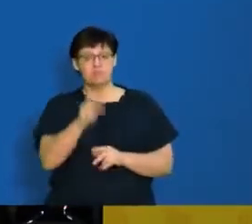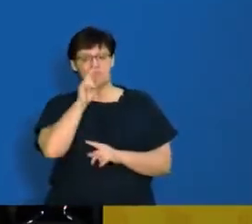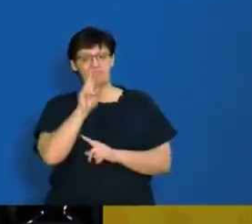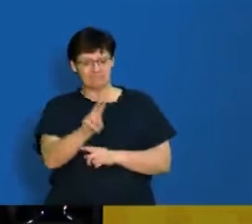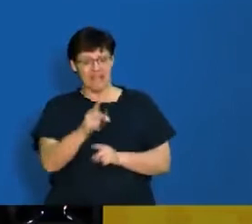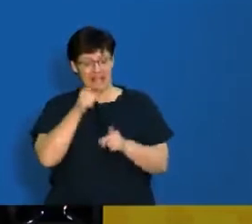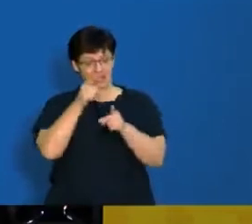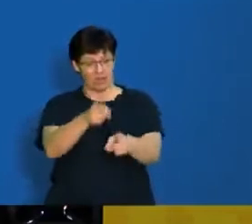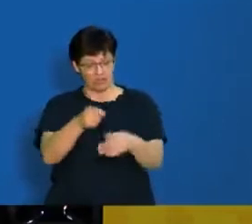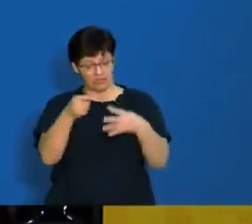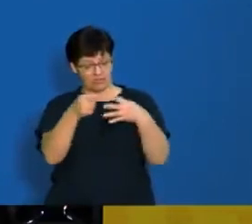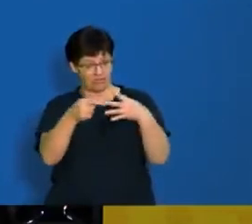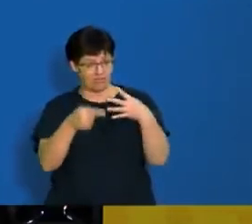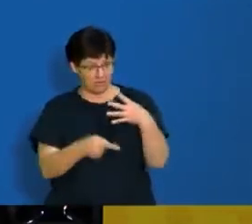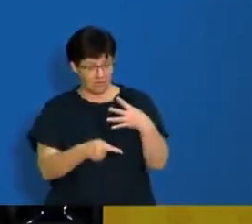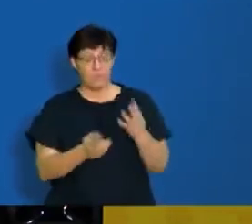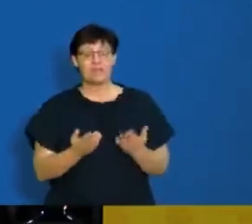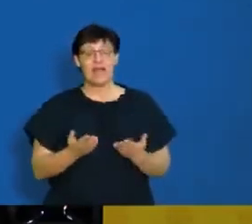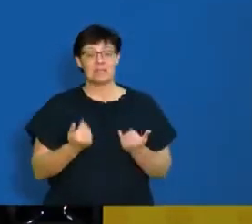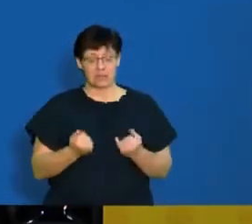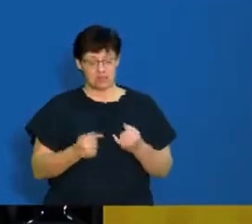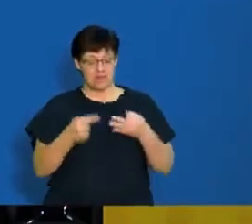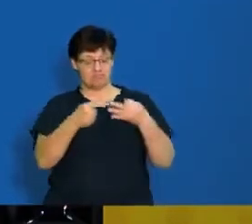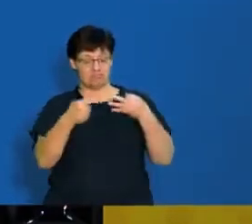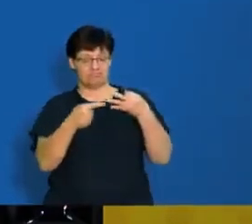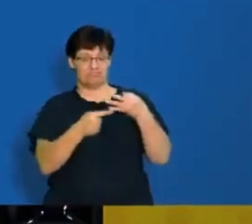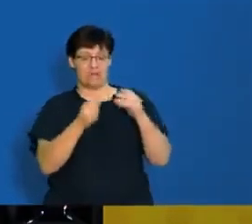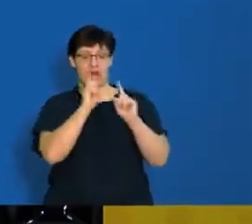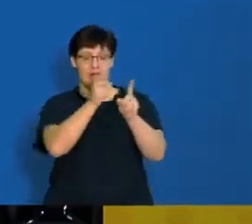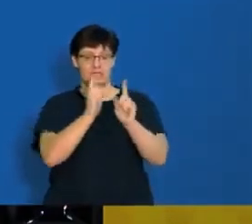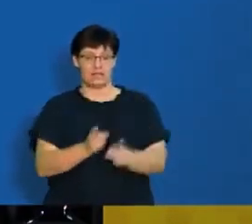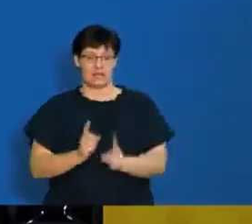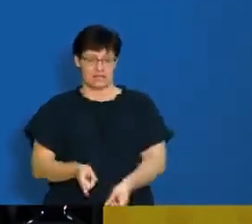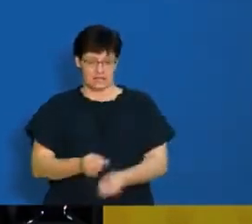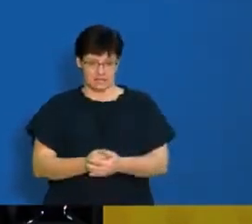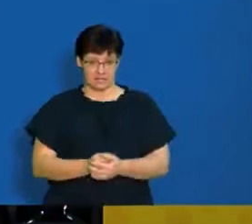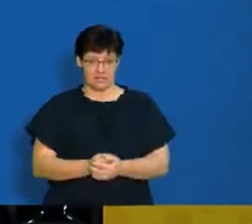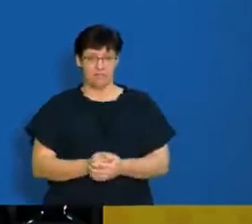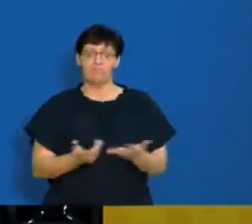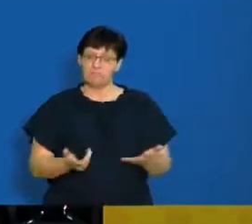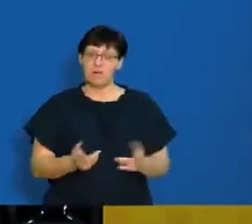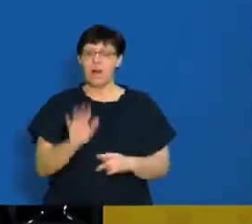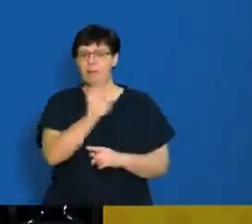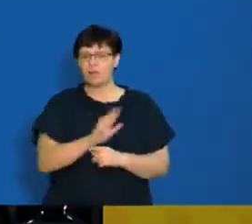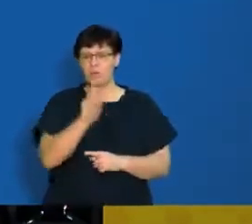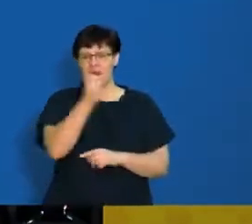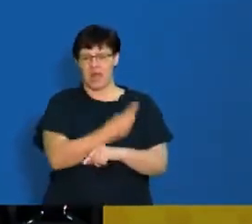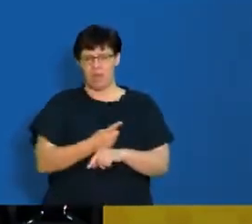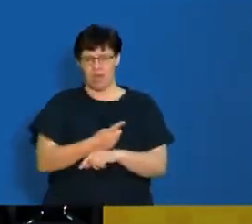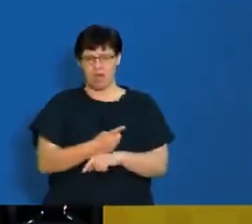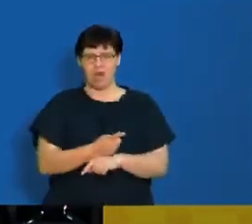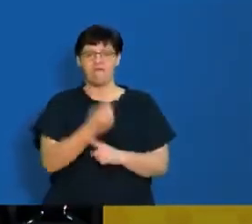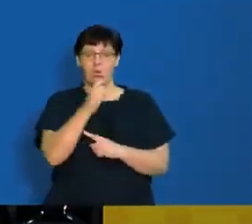give you the instructions, you're expected to answer 3 questions. So the suggestion is that you spend an hour